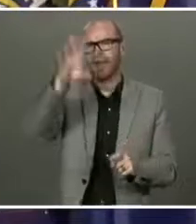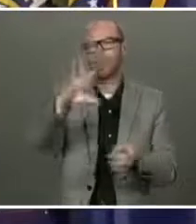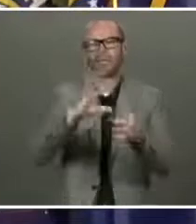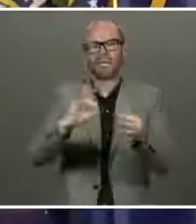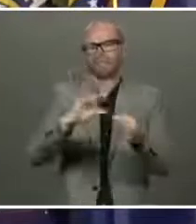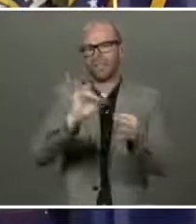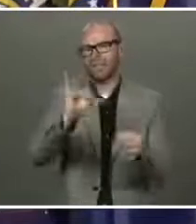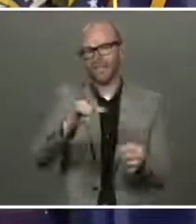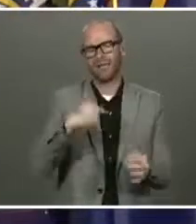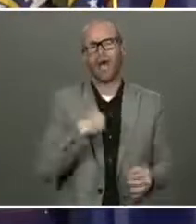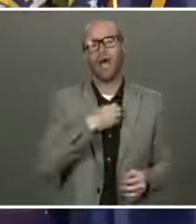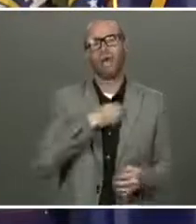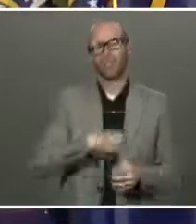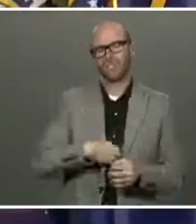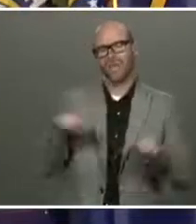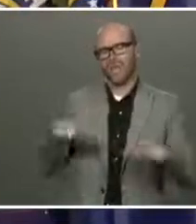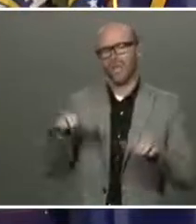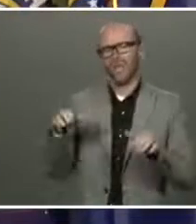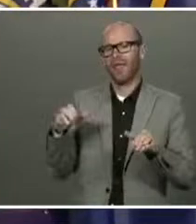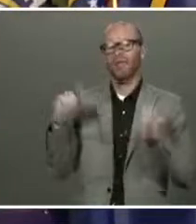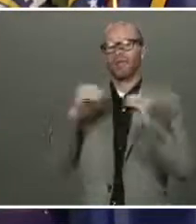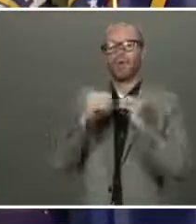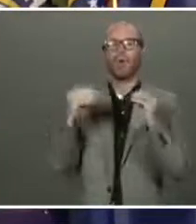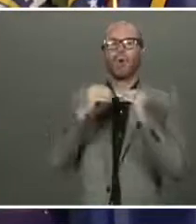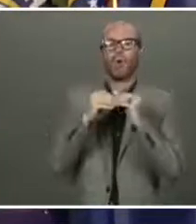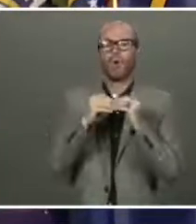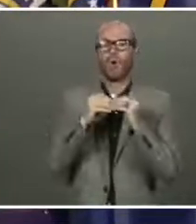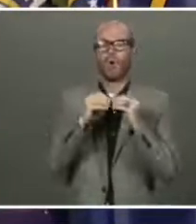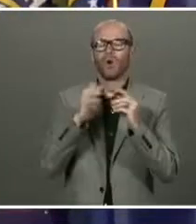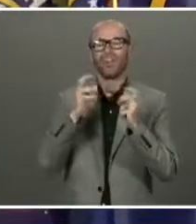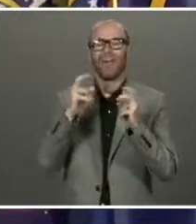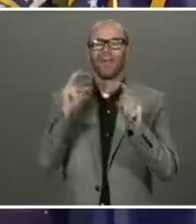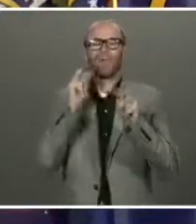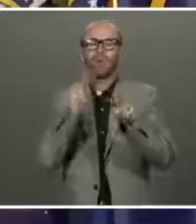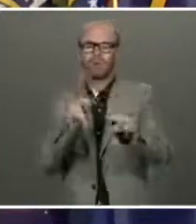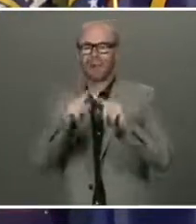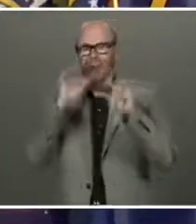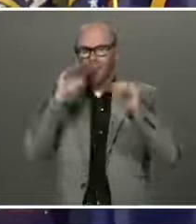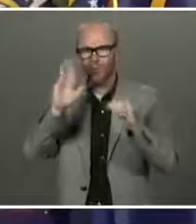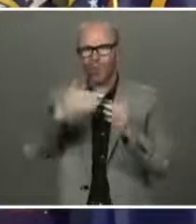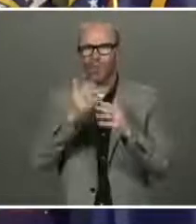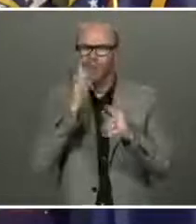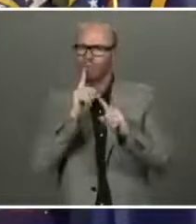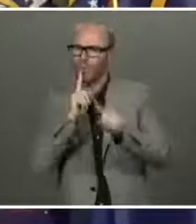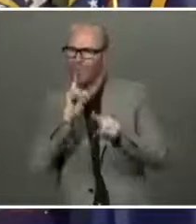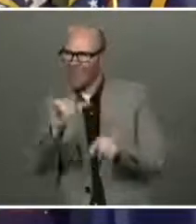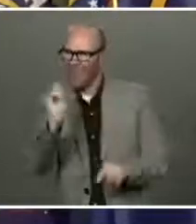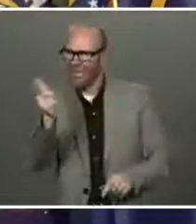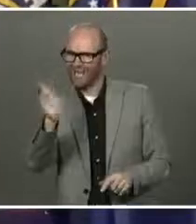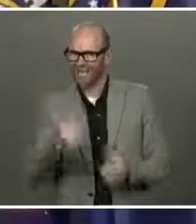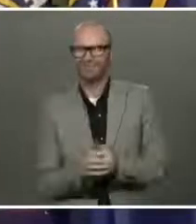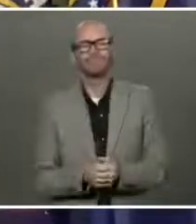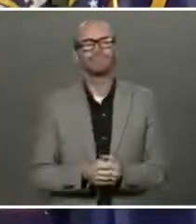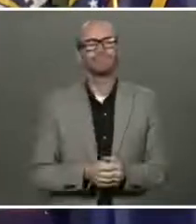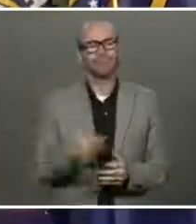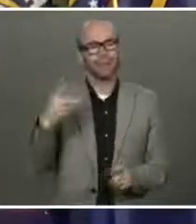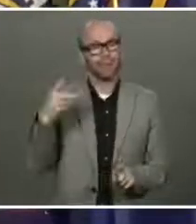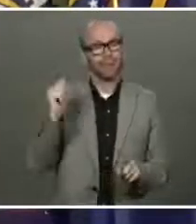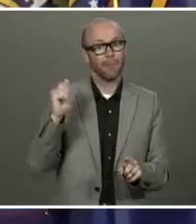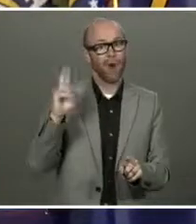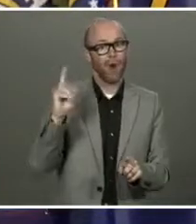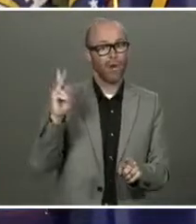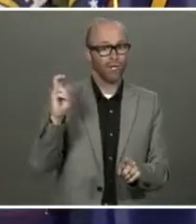done that when we had more viewers, but I hope you'll all report that later. Thanks. Okay, Parker with KPCW, go ahead with your question.